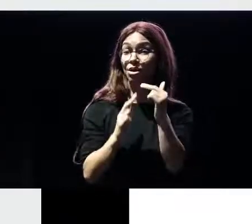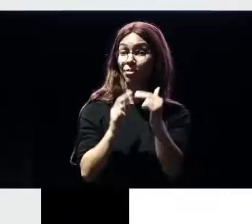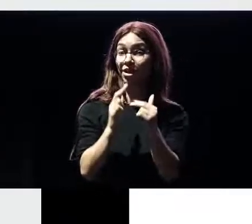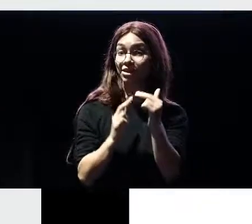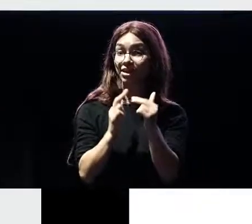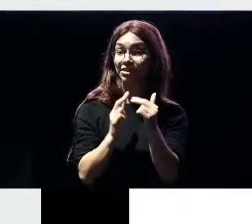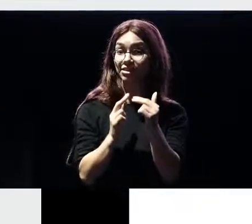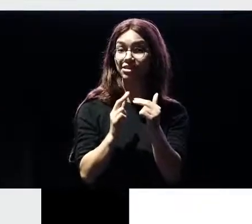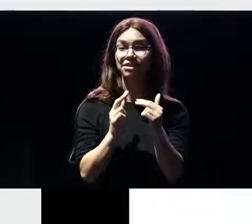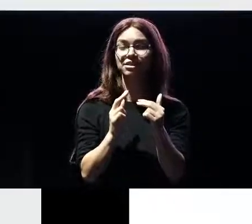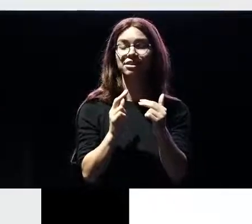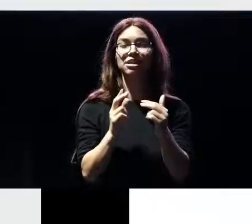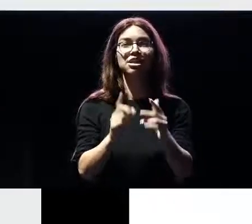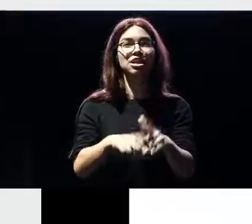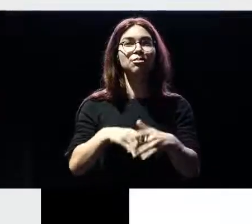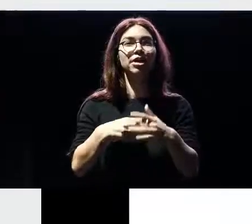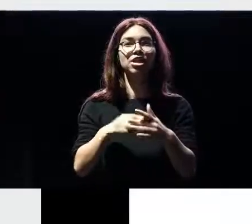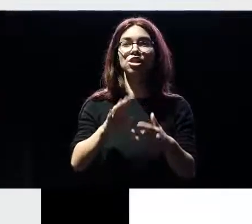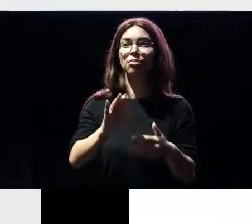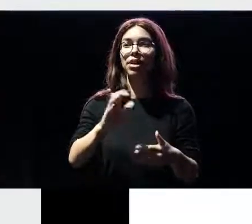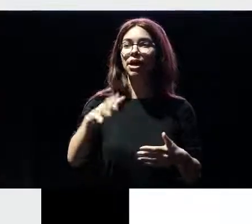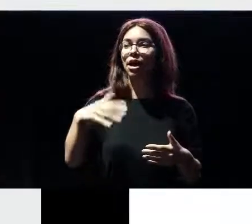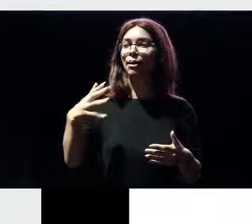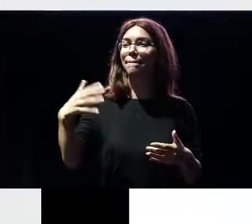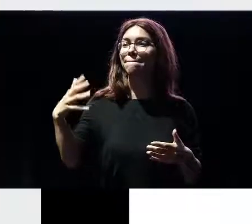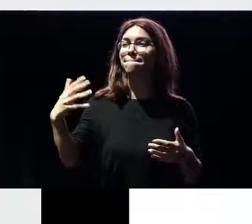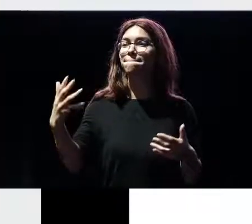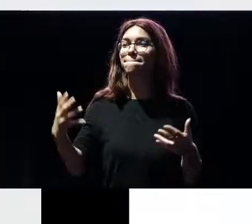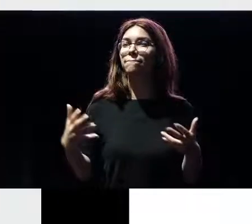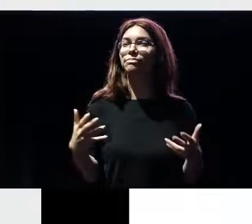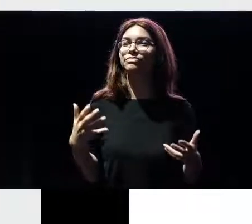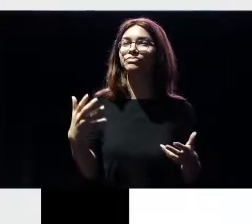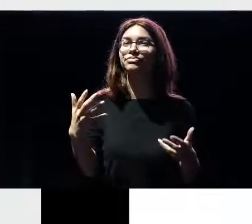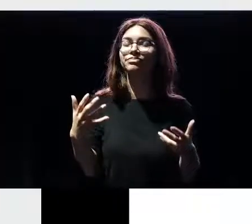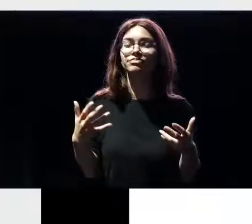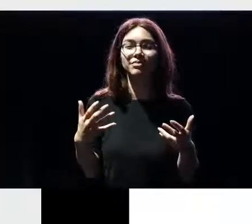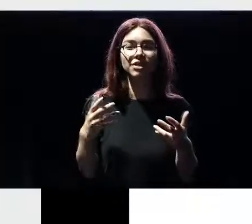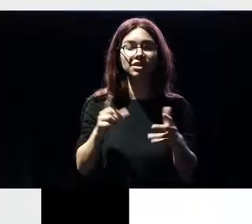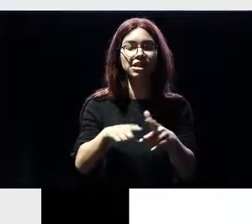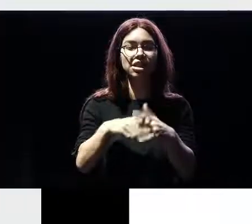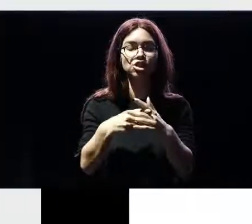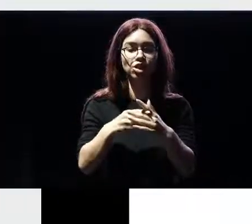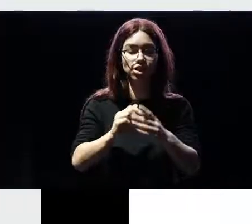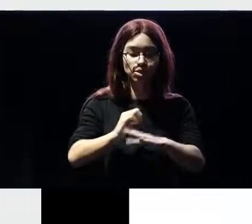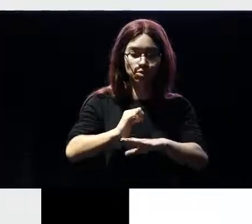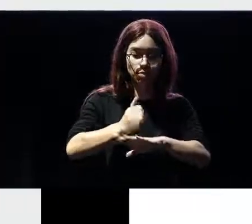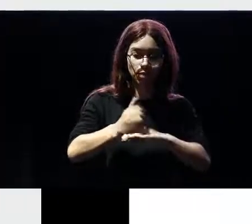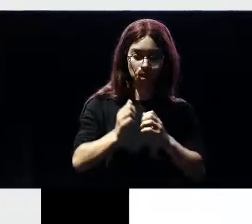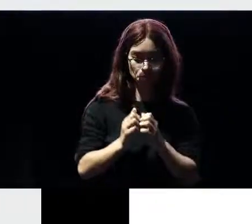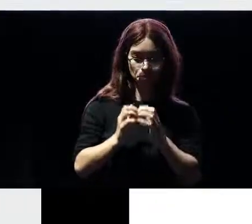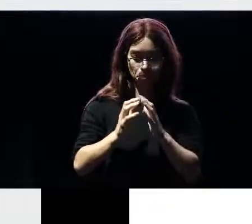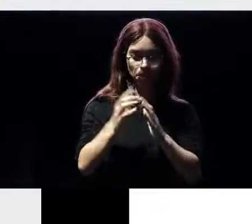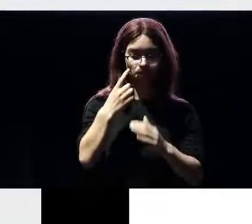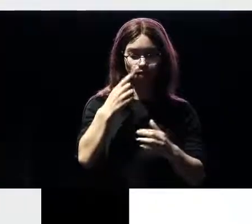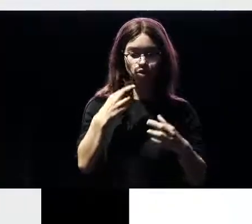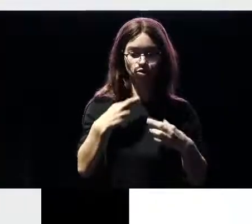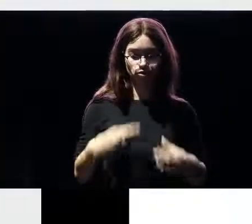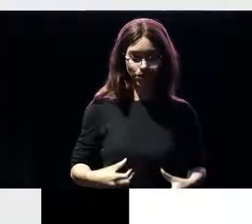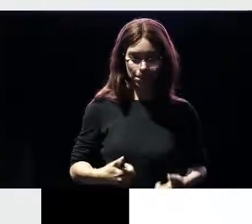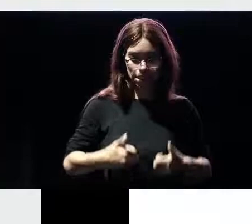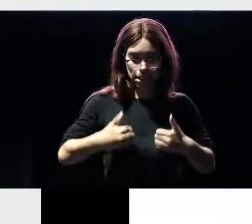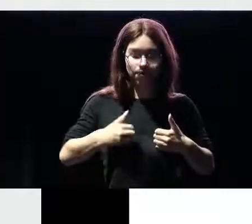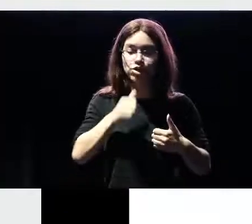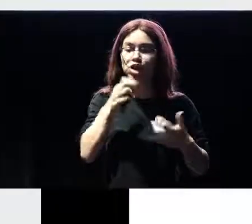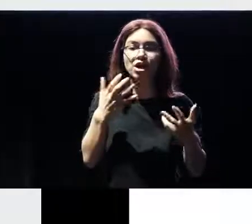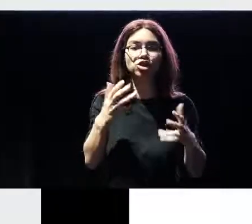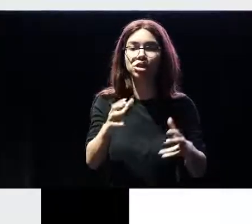begun to be, they've begun to build for residential life are not just dormitories, but